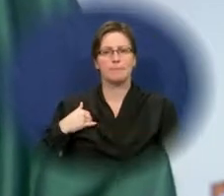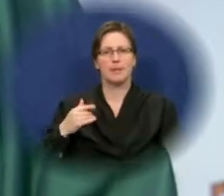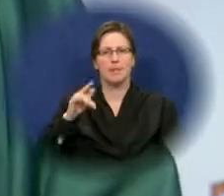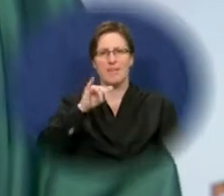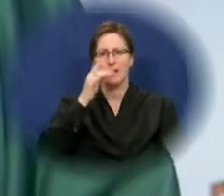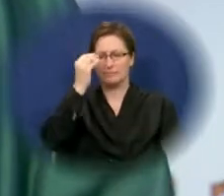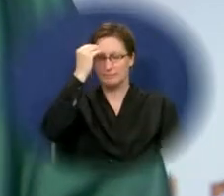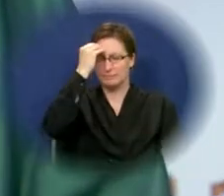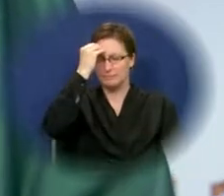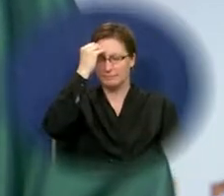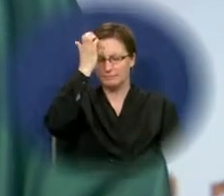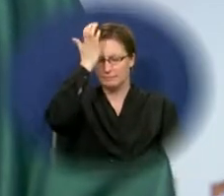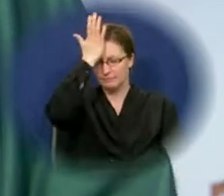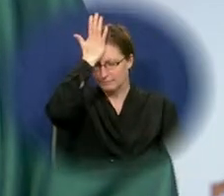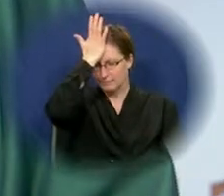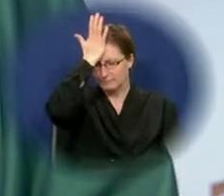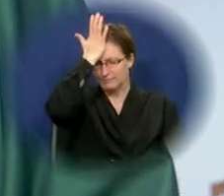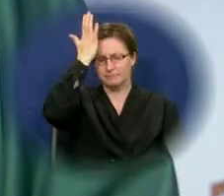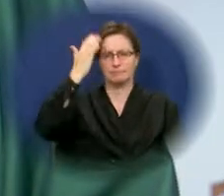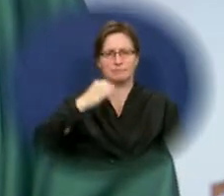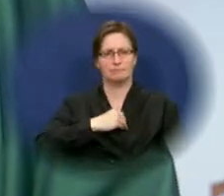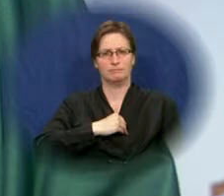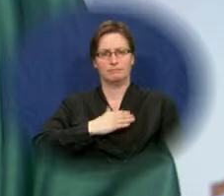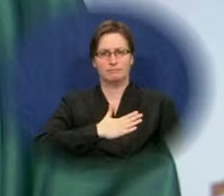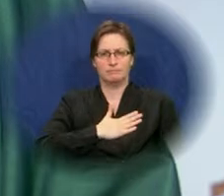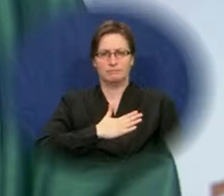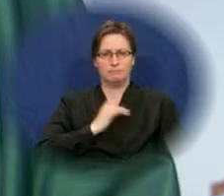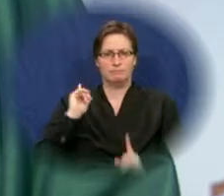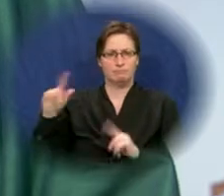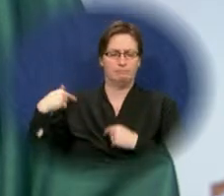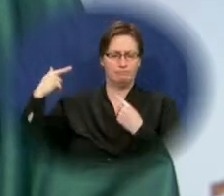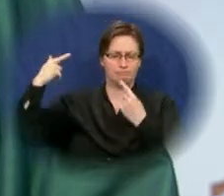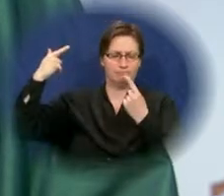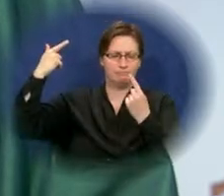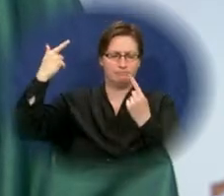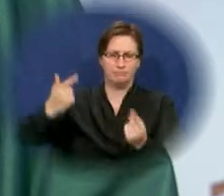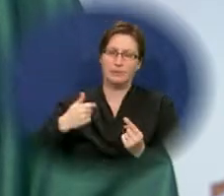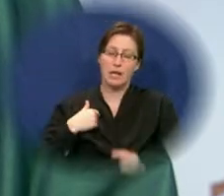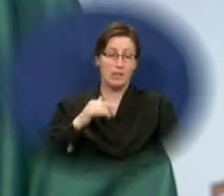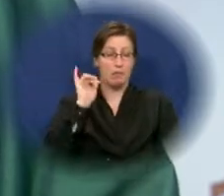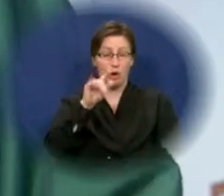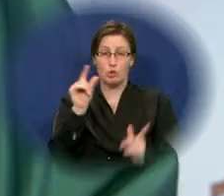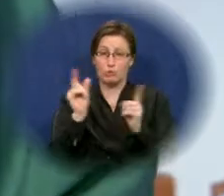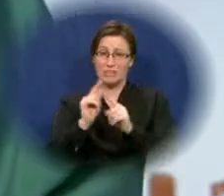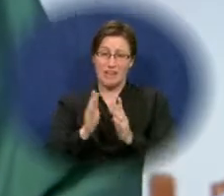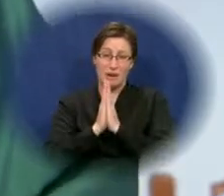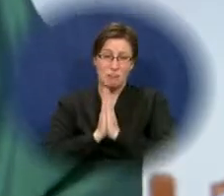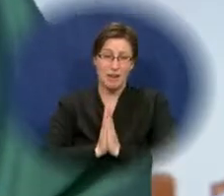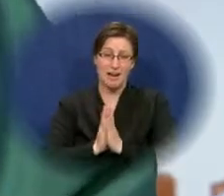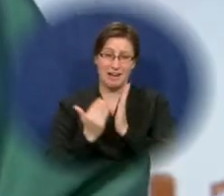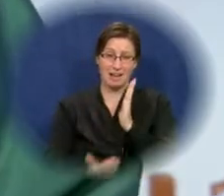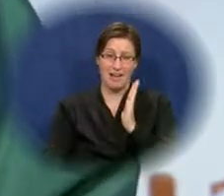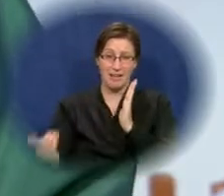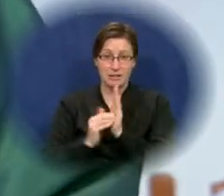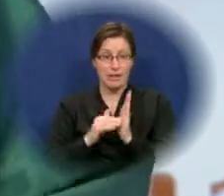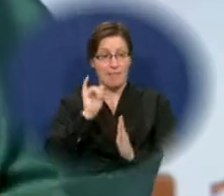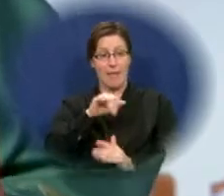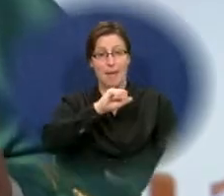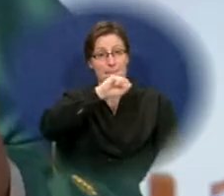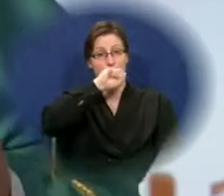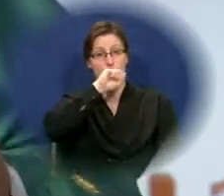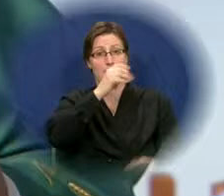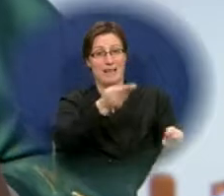been emblazoned on my mind and my heart, and ones that I pray over and over again. And the words were, as the bishop handed